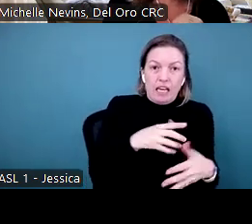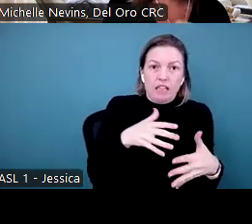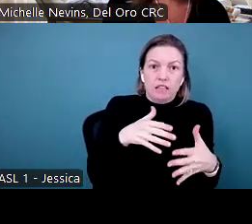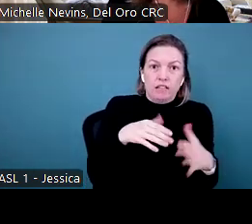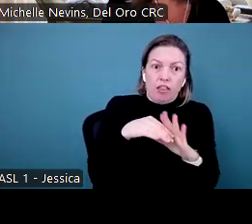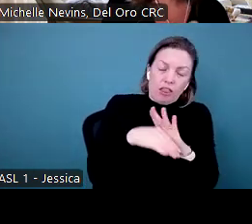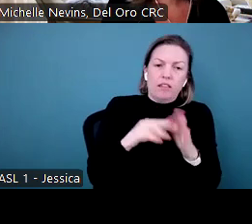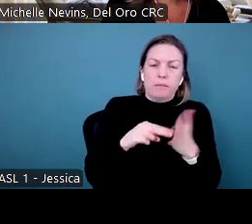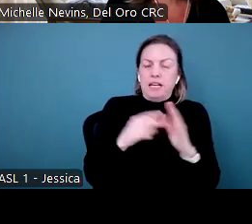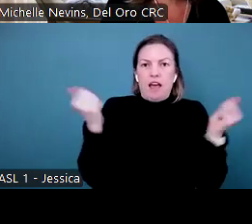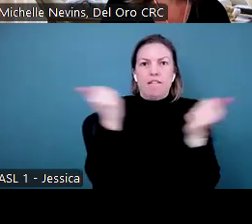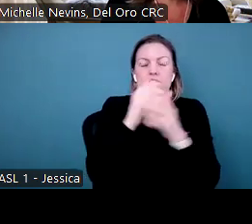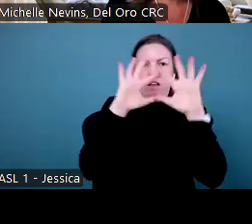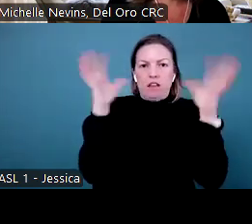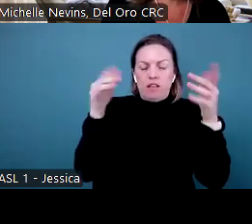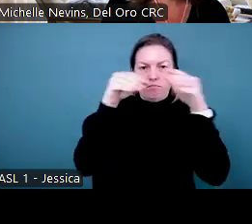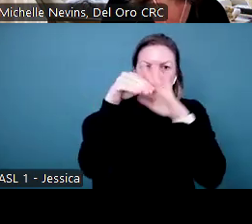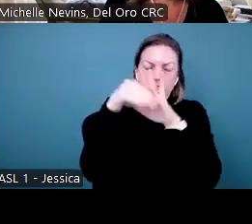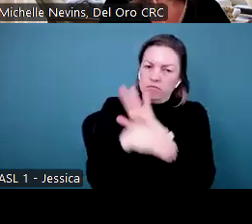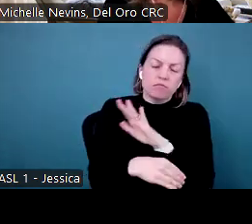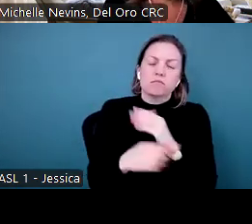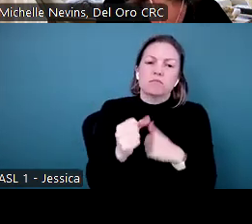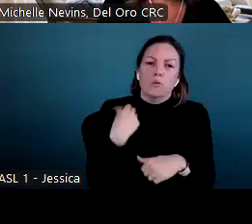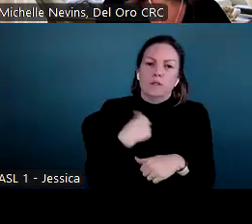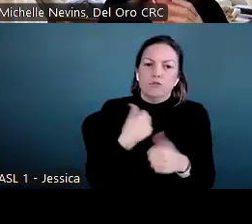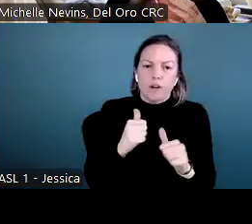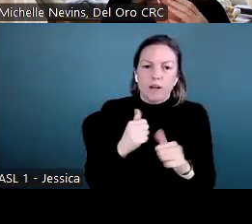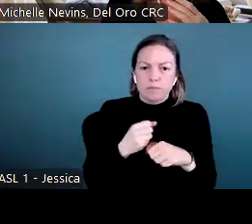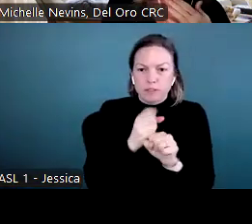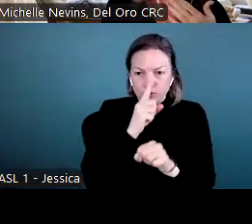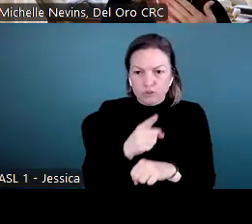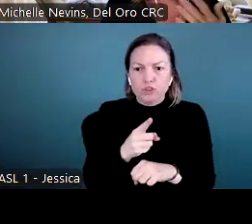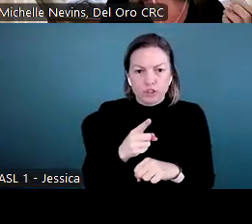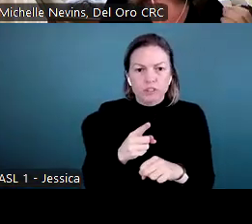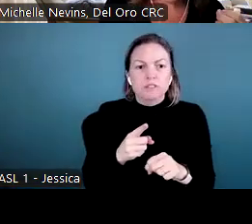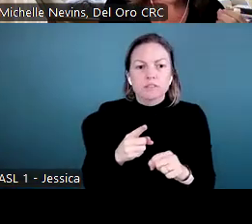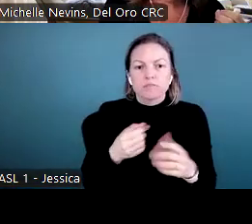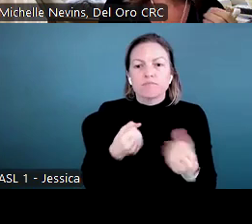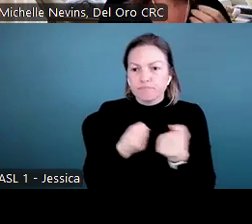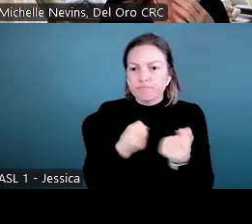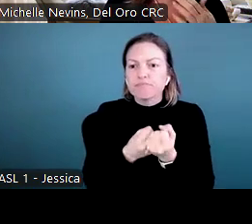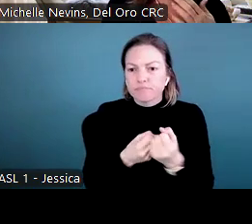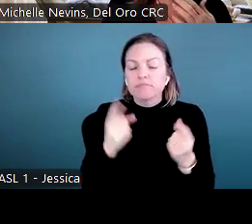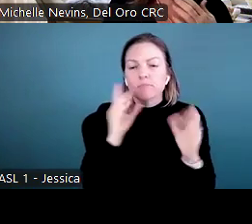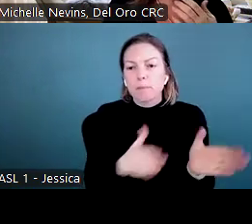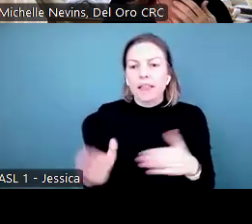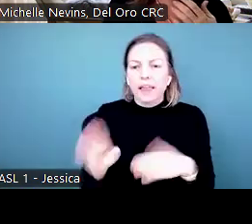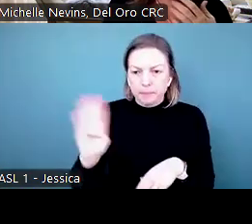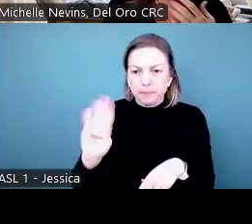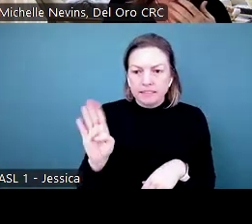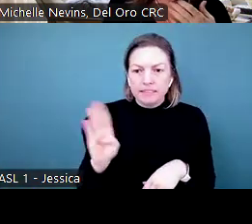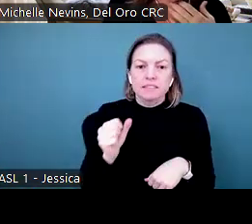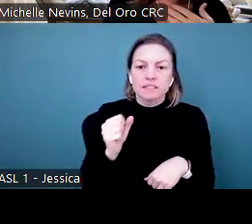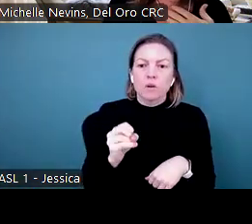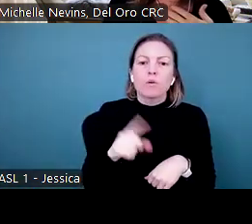that from happening so that there's stability. We plan for plan B so that those